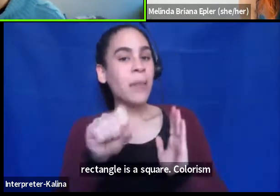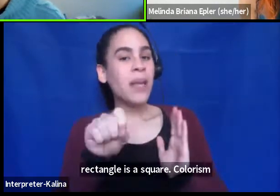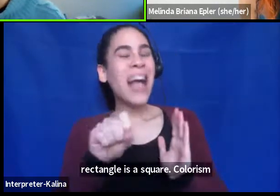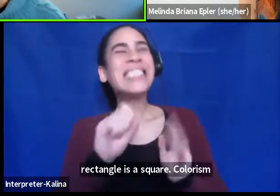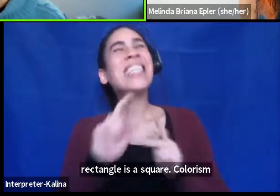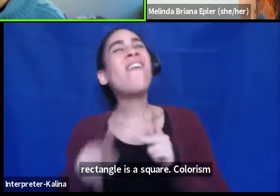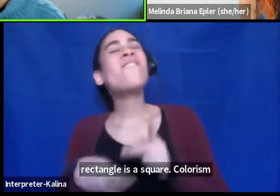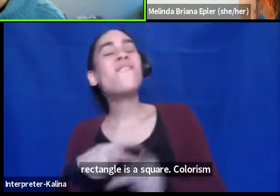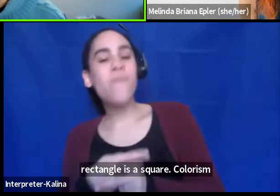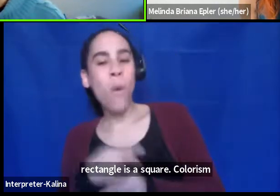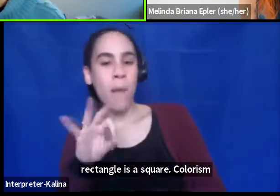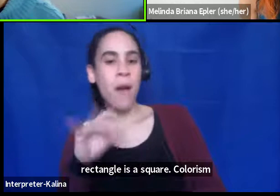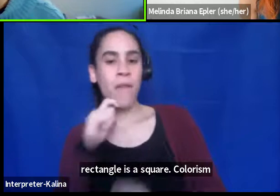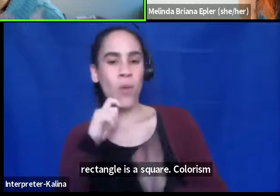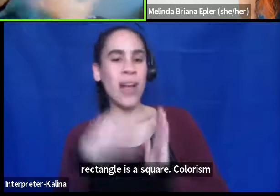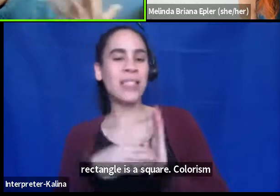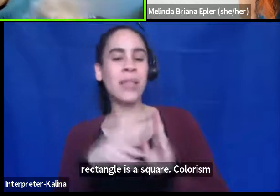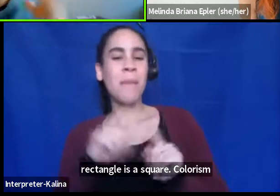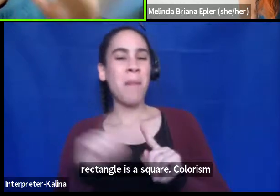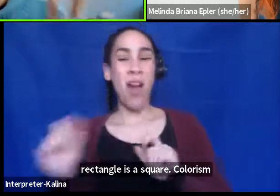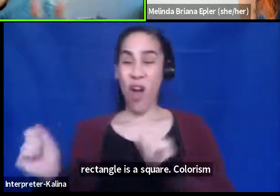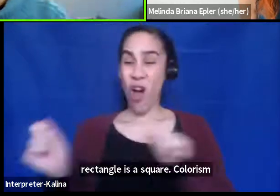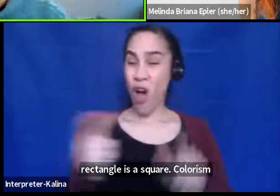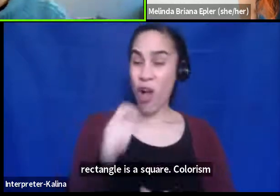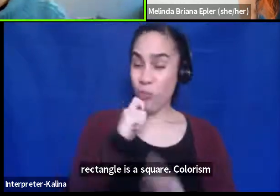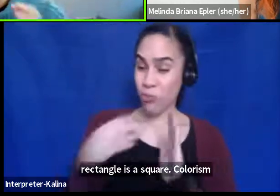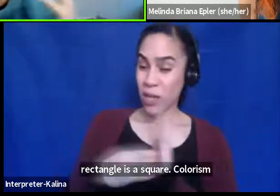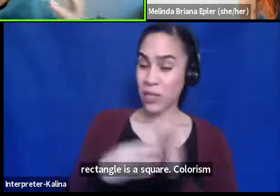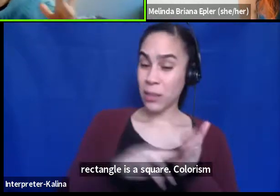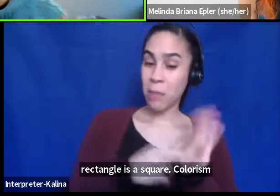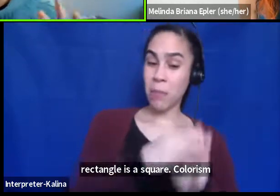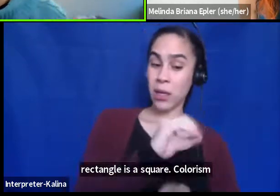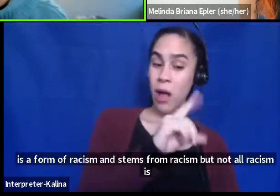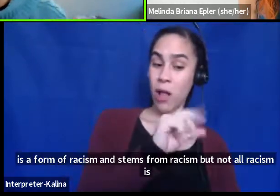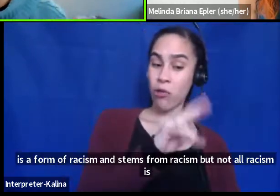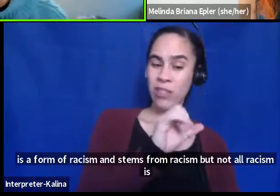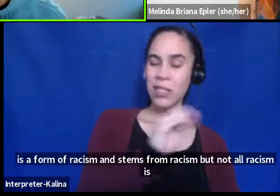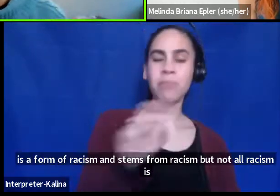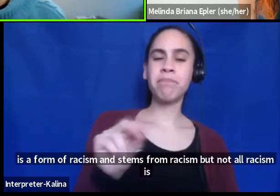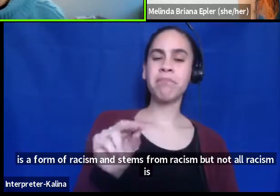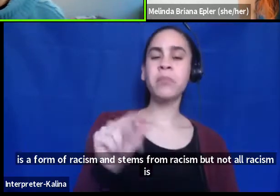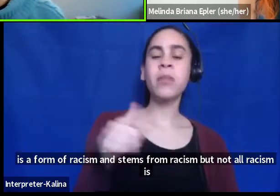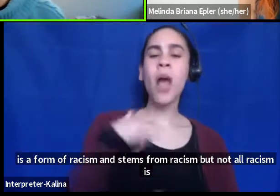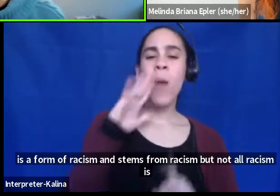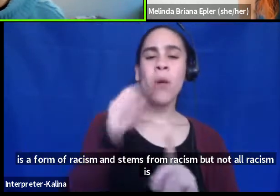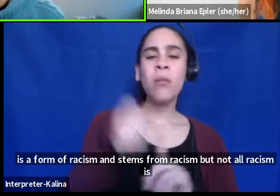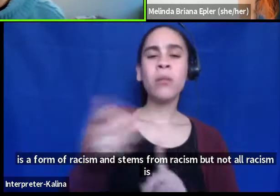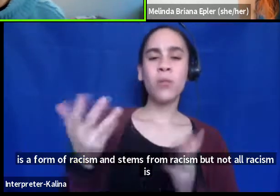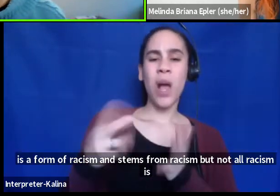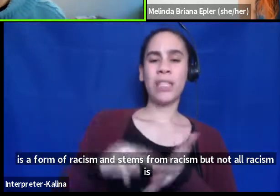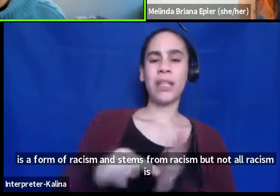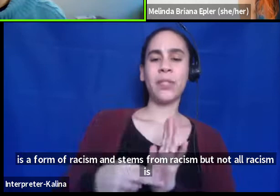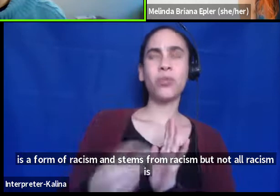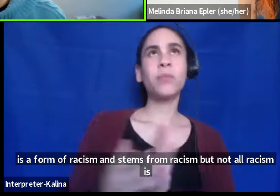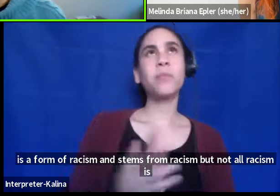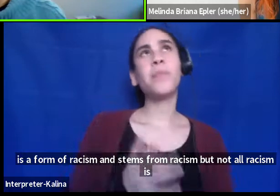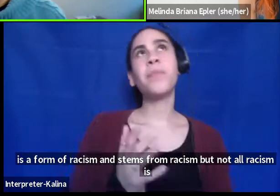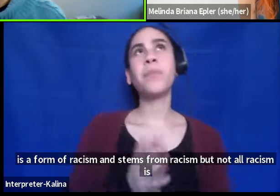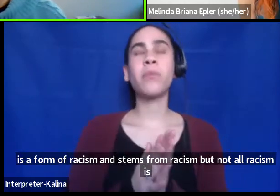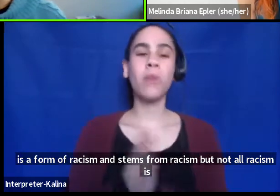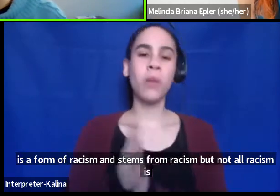all racism is colorism. And so just to give like a little bit of a definition of what colorism is, I think the idea of